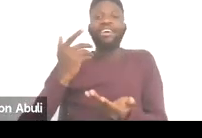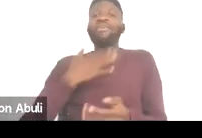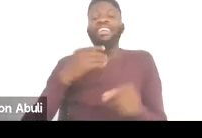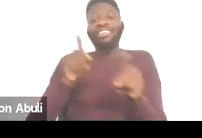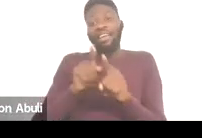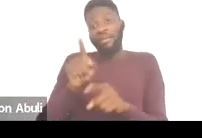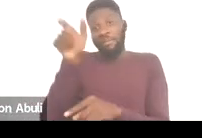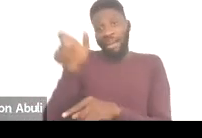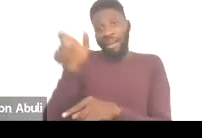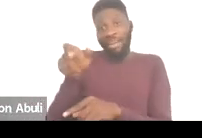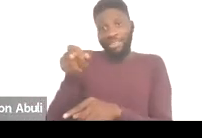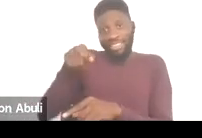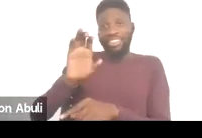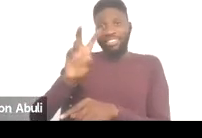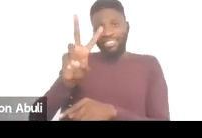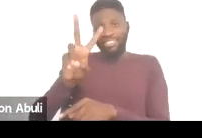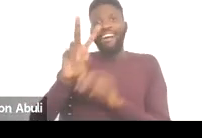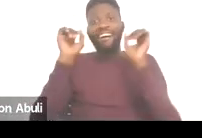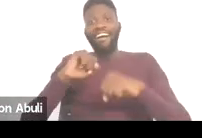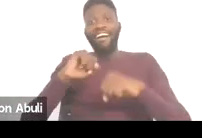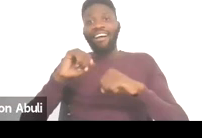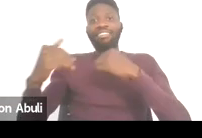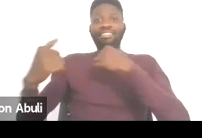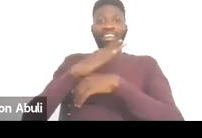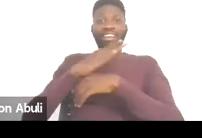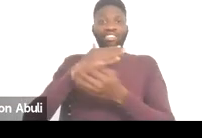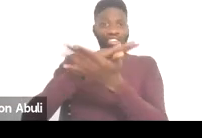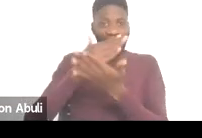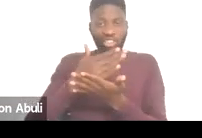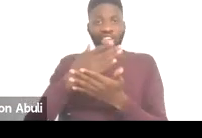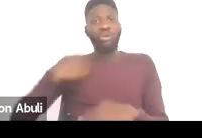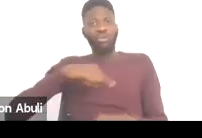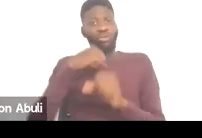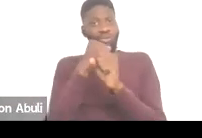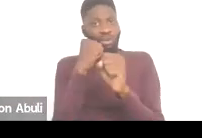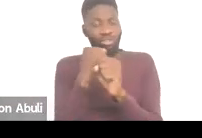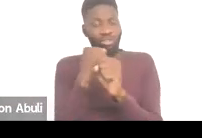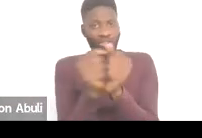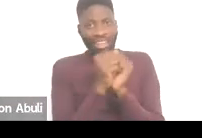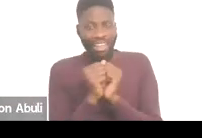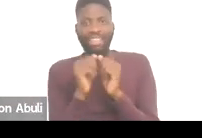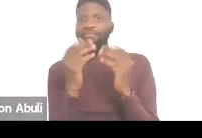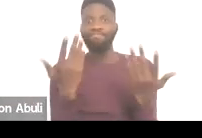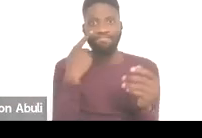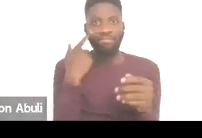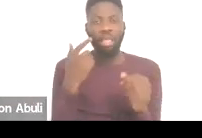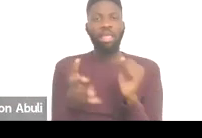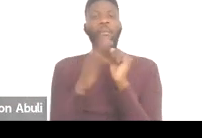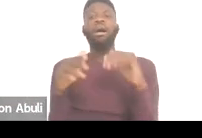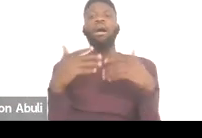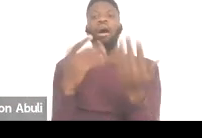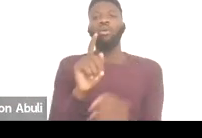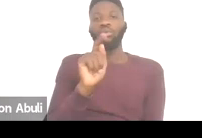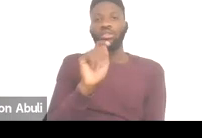can share your CVs. We walk through it. We see where are we going to, what do we do? How do we help maybe Tiffany get her